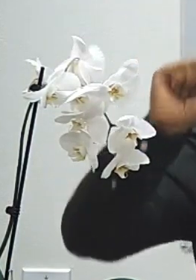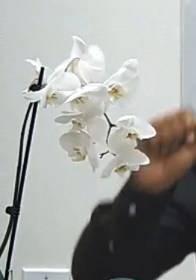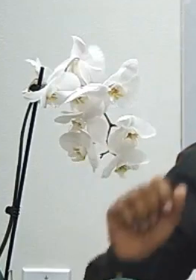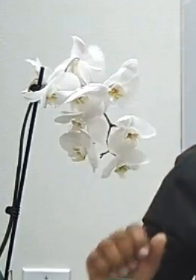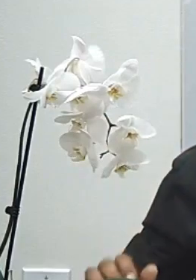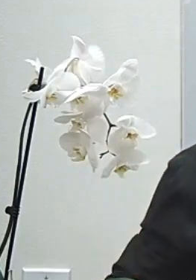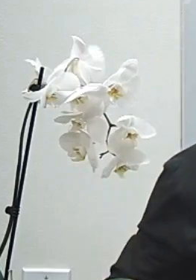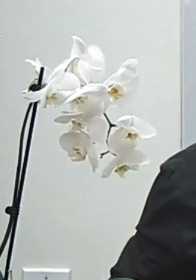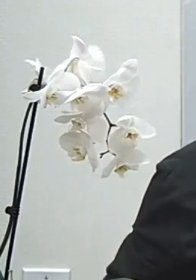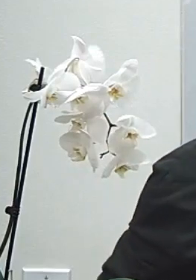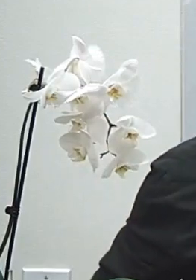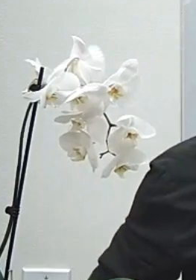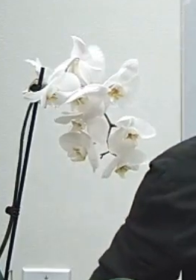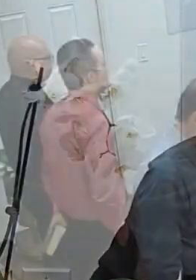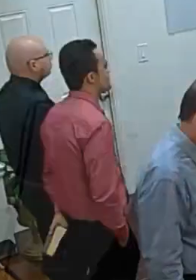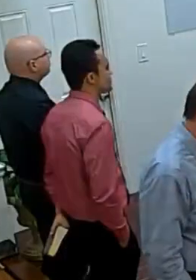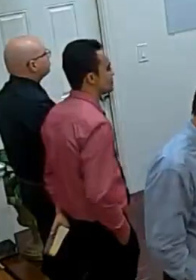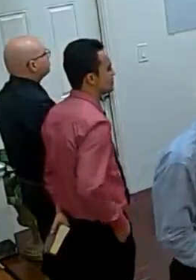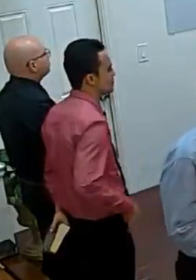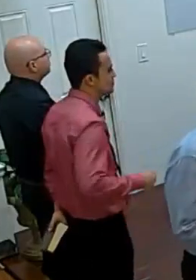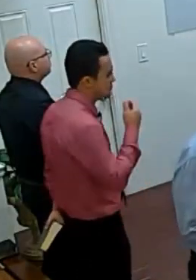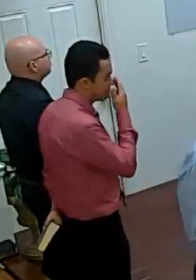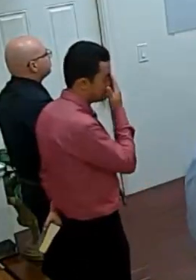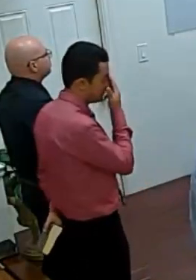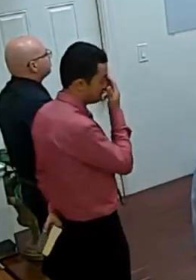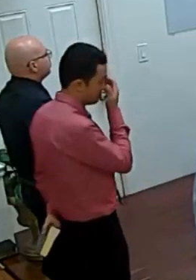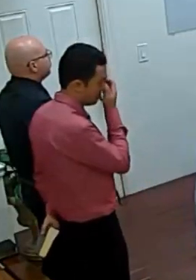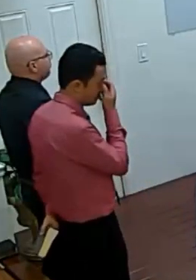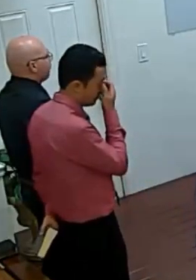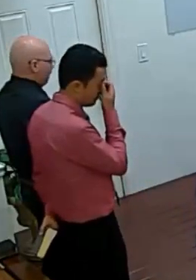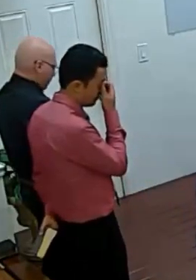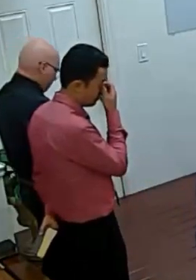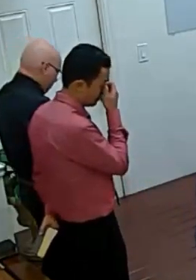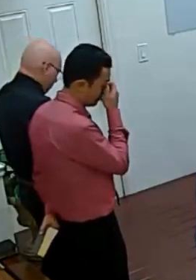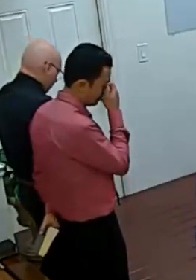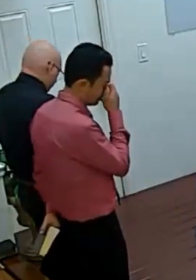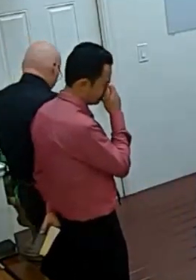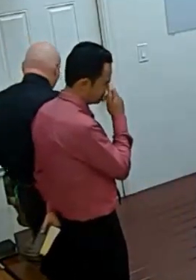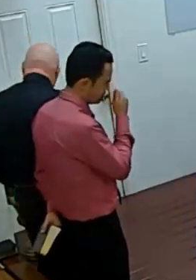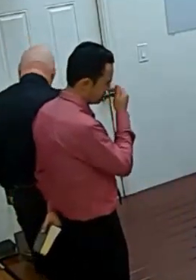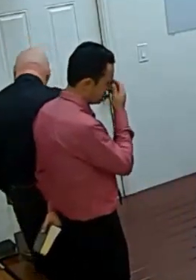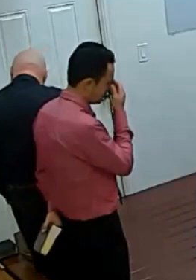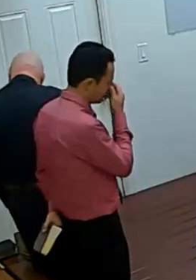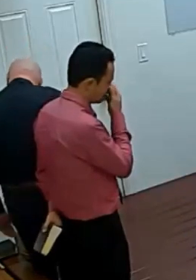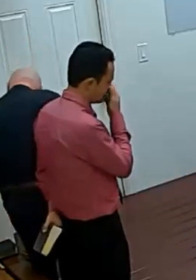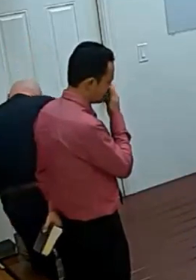forevermore. Amen. Encerrada a escola bíblica, todos a parte do Senhor.